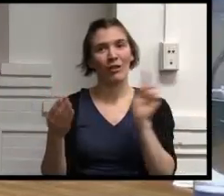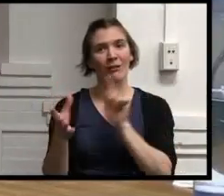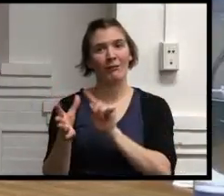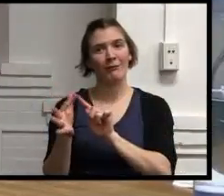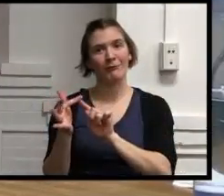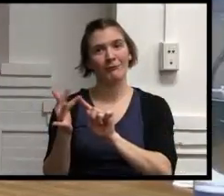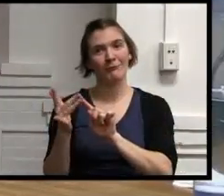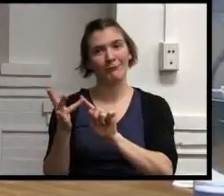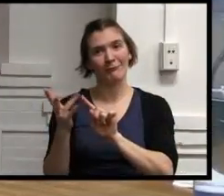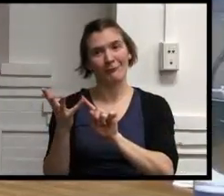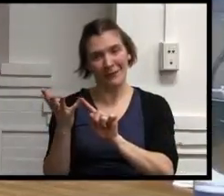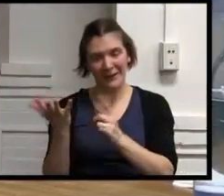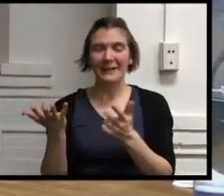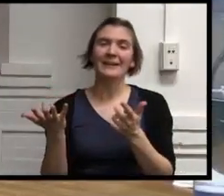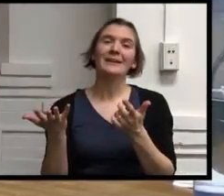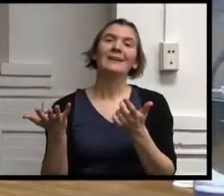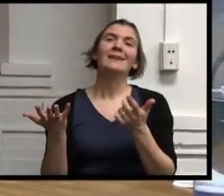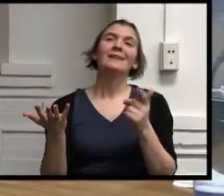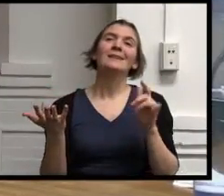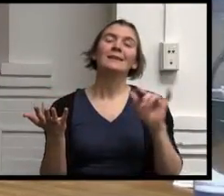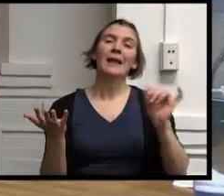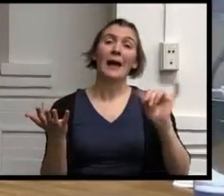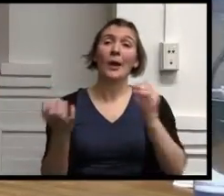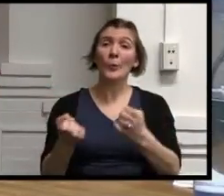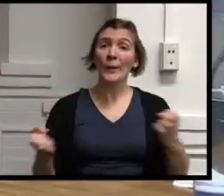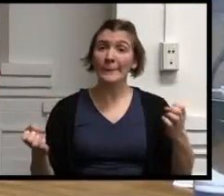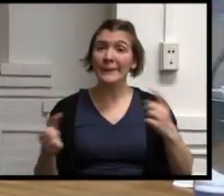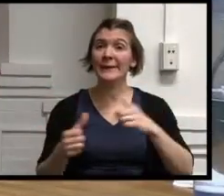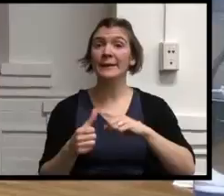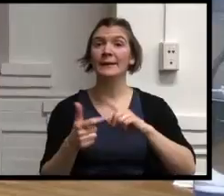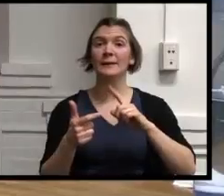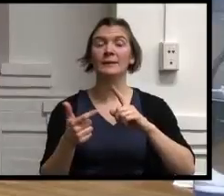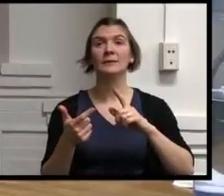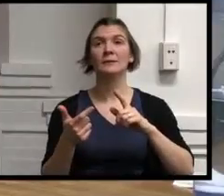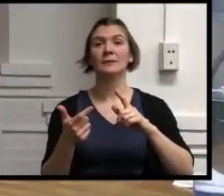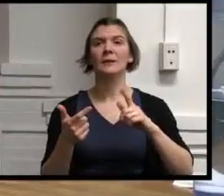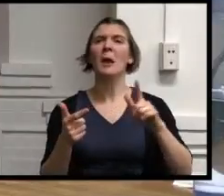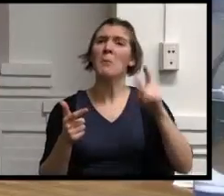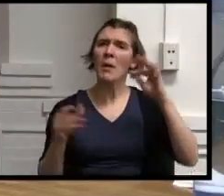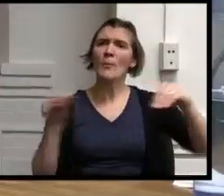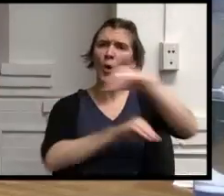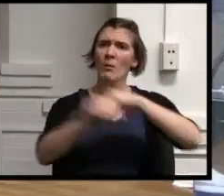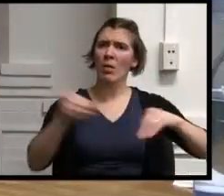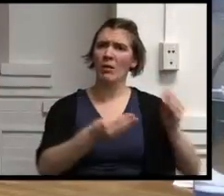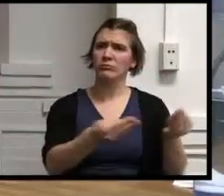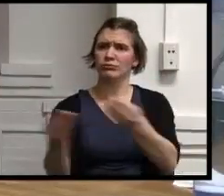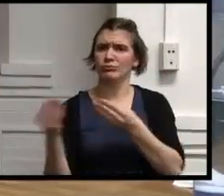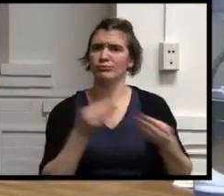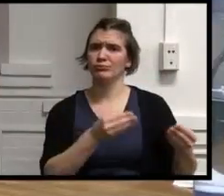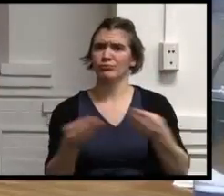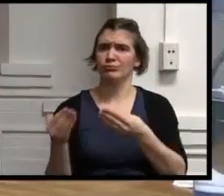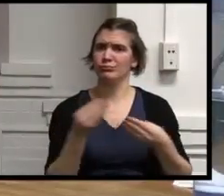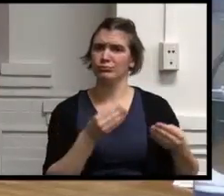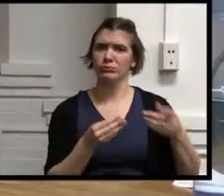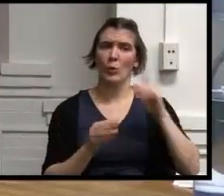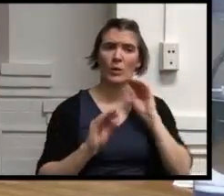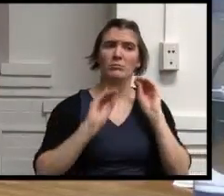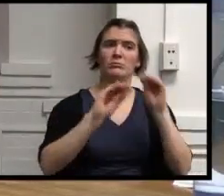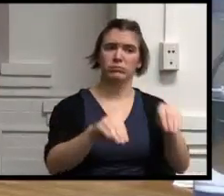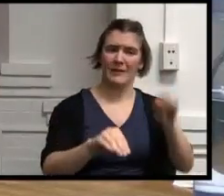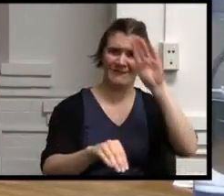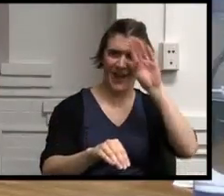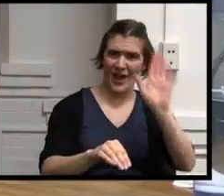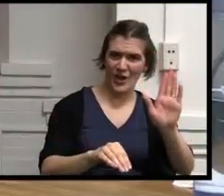outfitting expenses. Some of it is equipment that is movable equipment that's going to be part of actually furnishing the